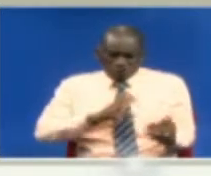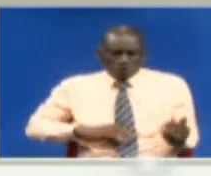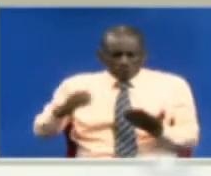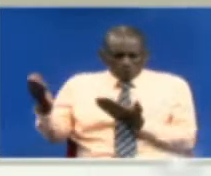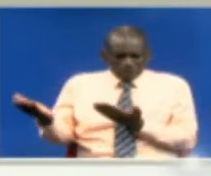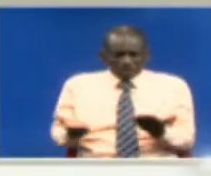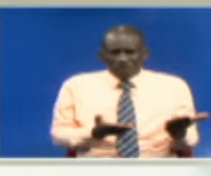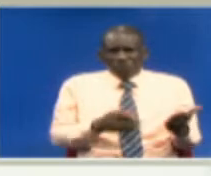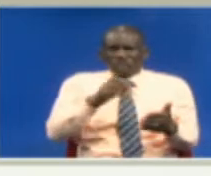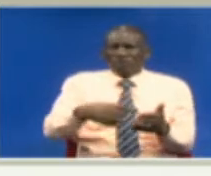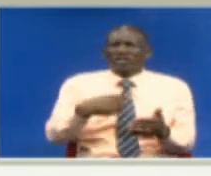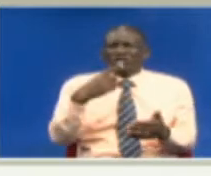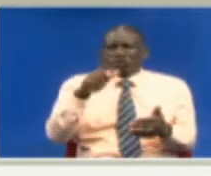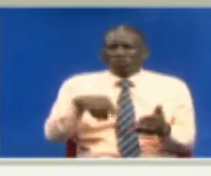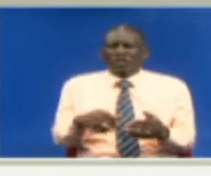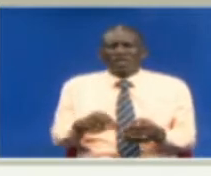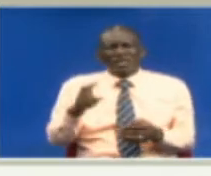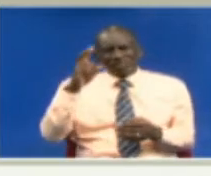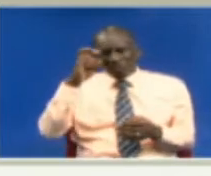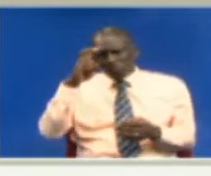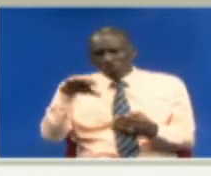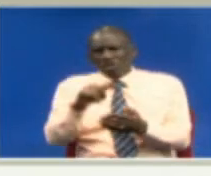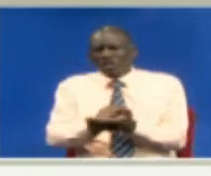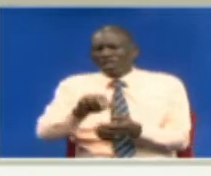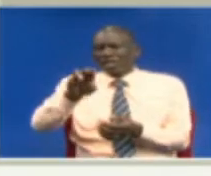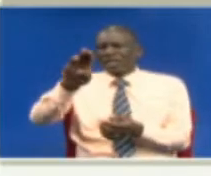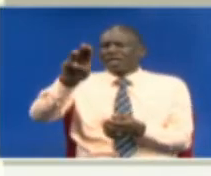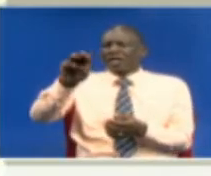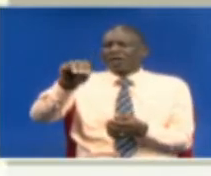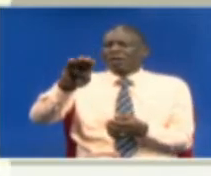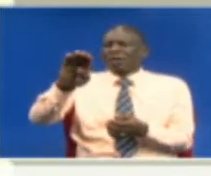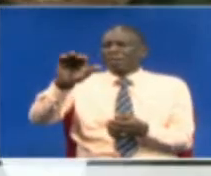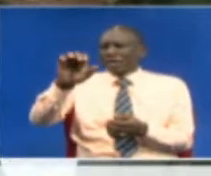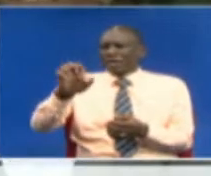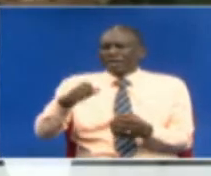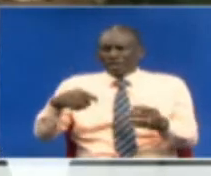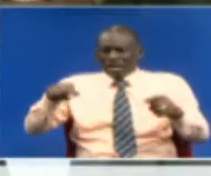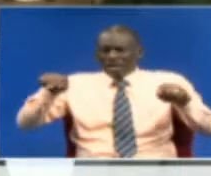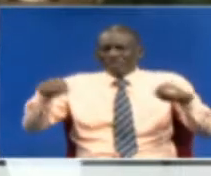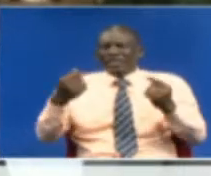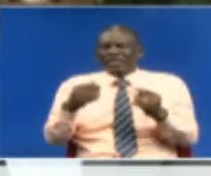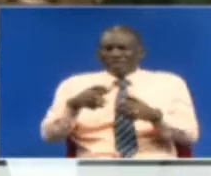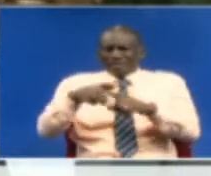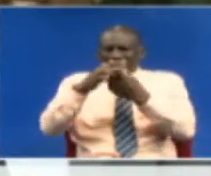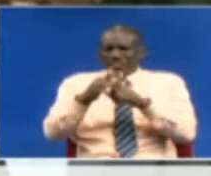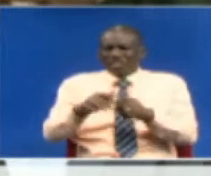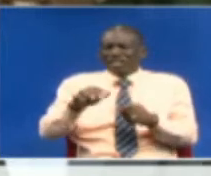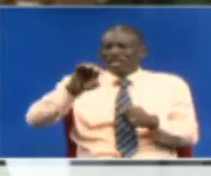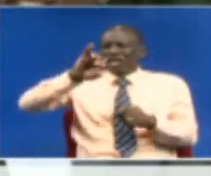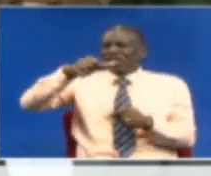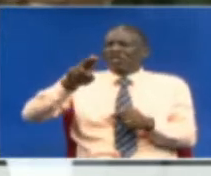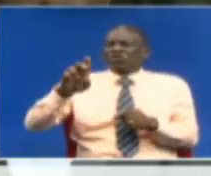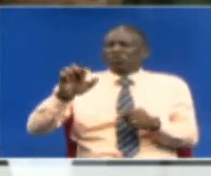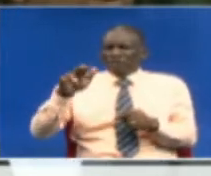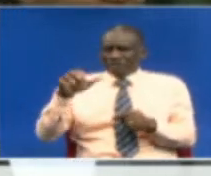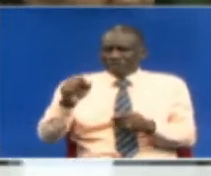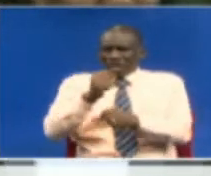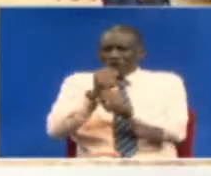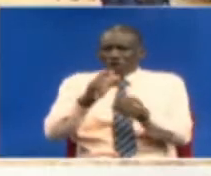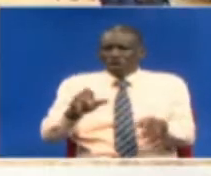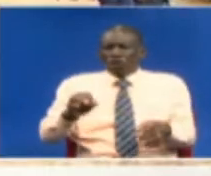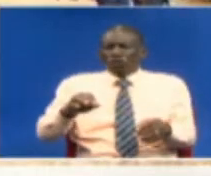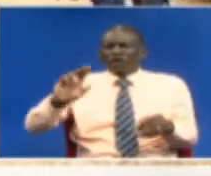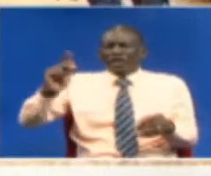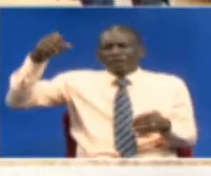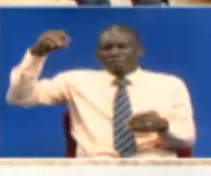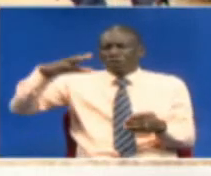of what it terms as allegations that Mbai assaulted engineer Julius Ogangi, an employee of Kenya Power in Kitengela,